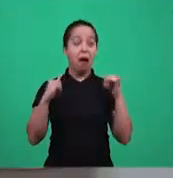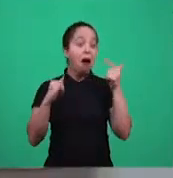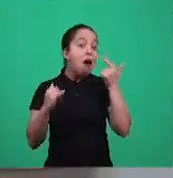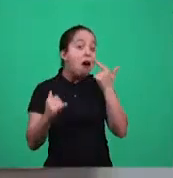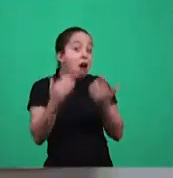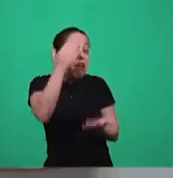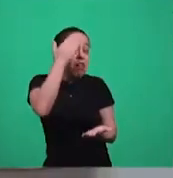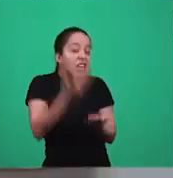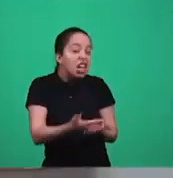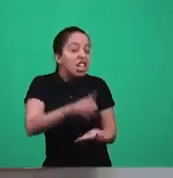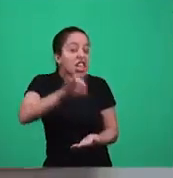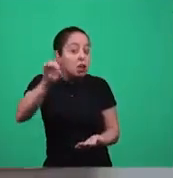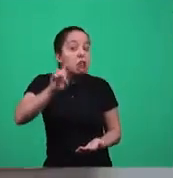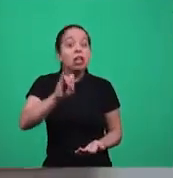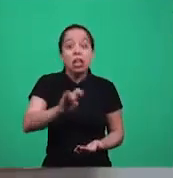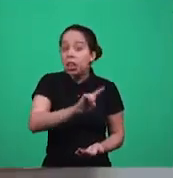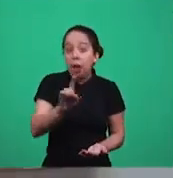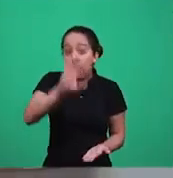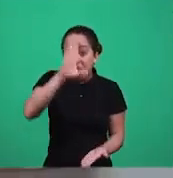or to worry anybody.